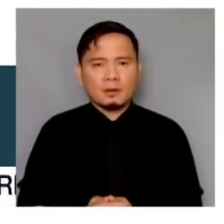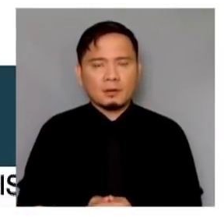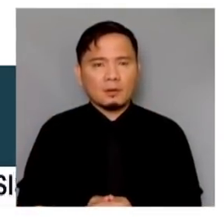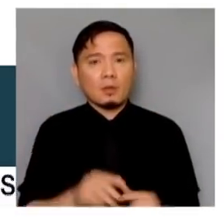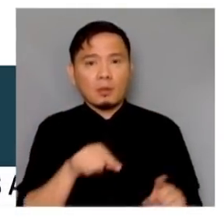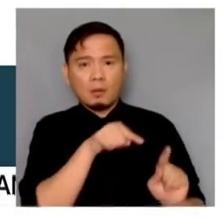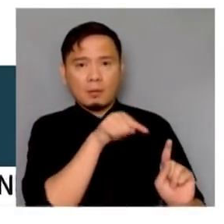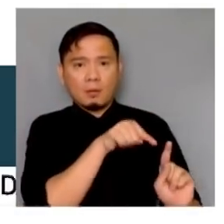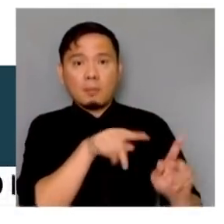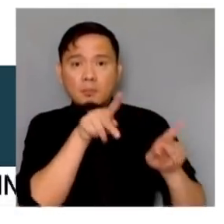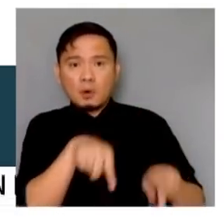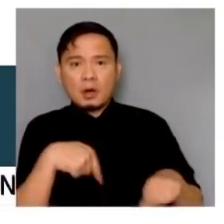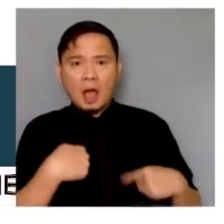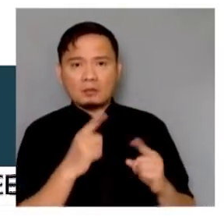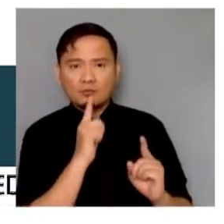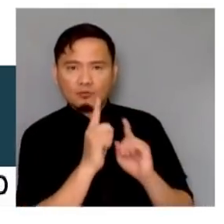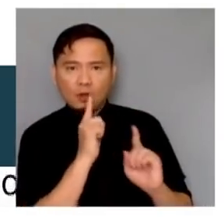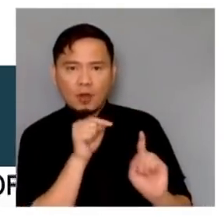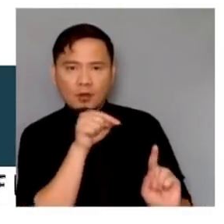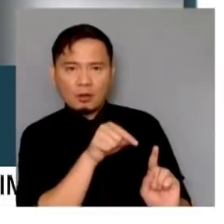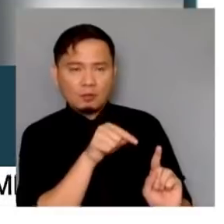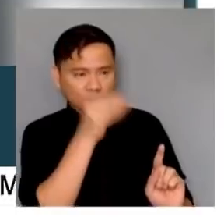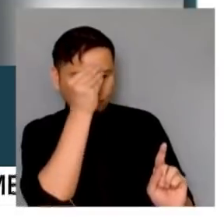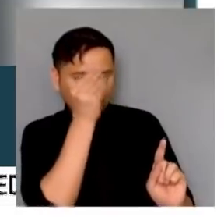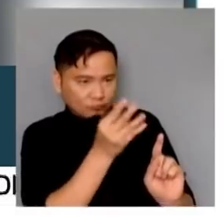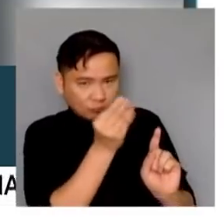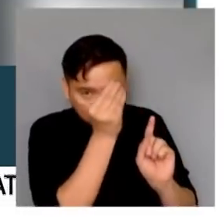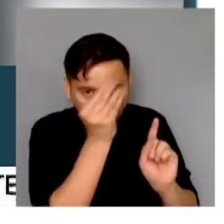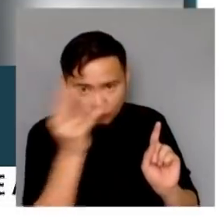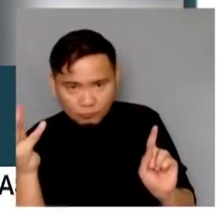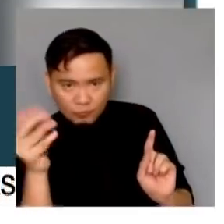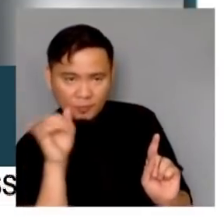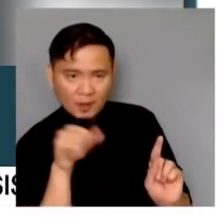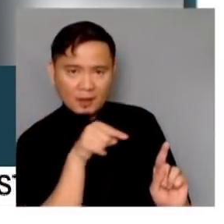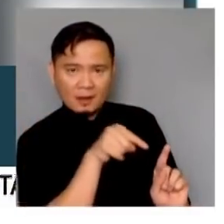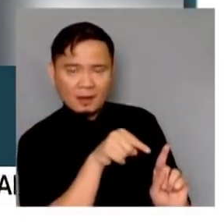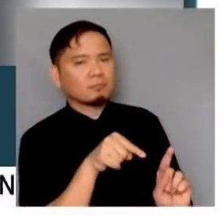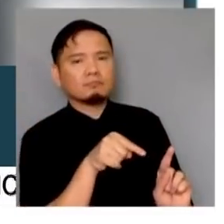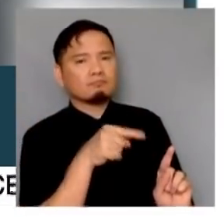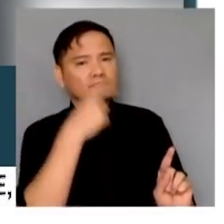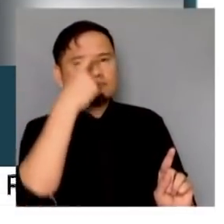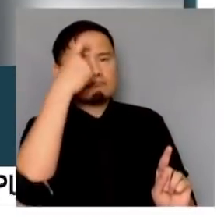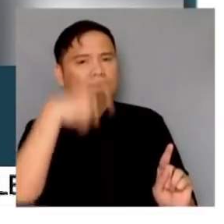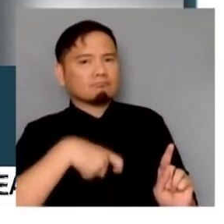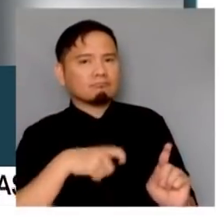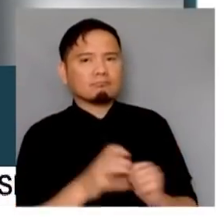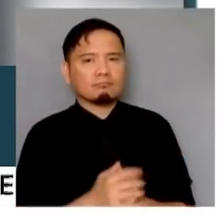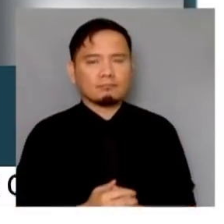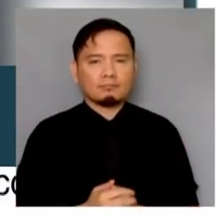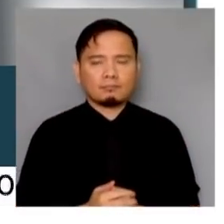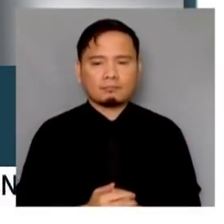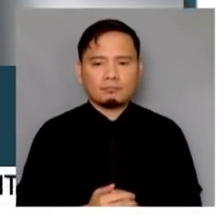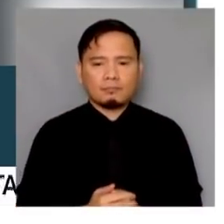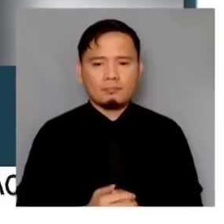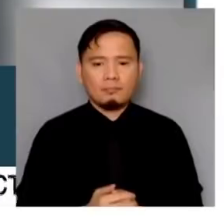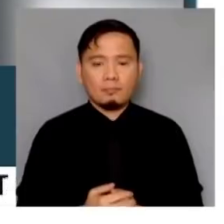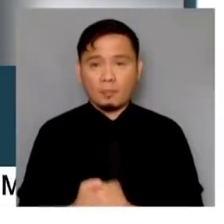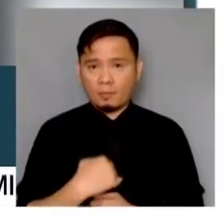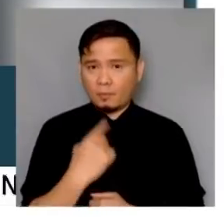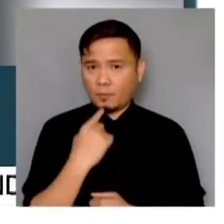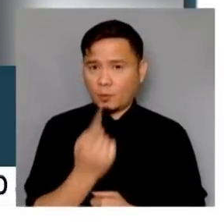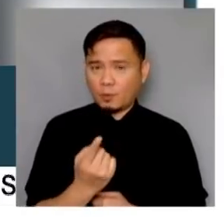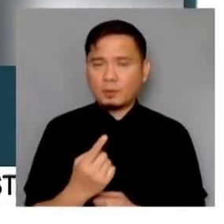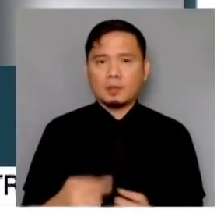to, who informed me. So my reaction was that tell the team or